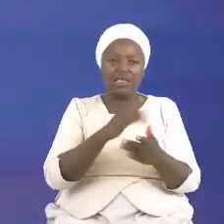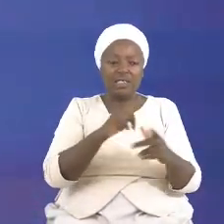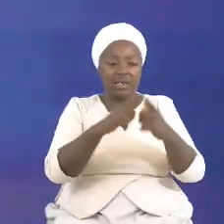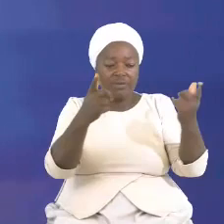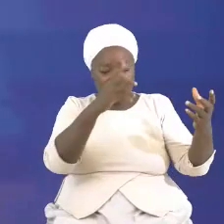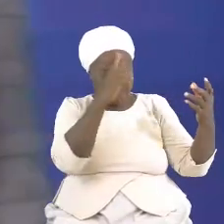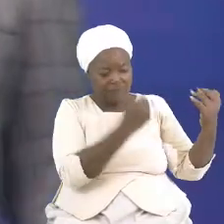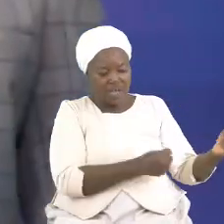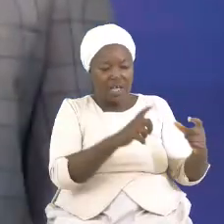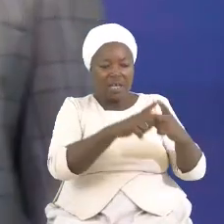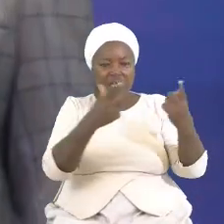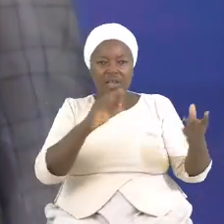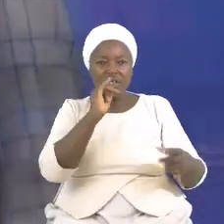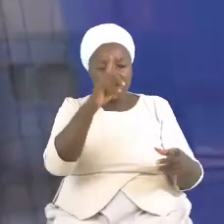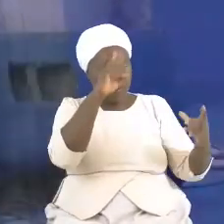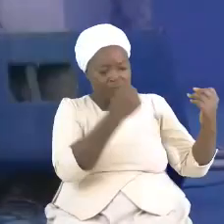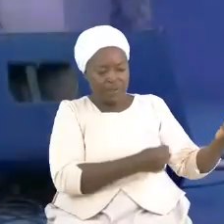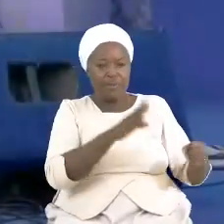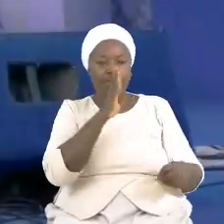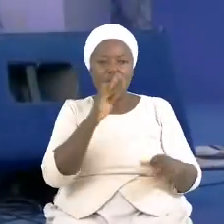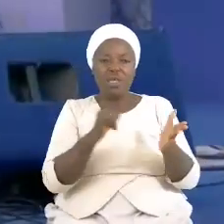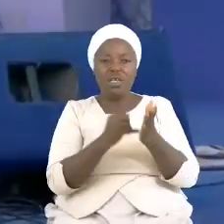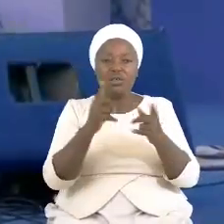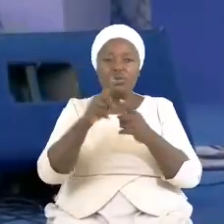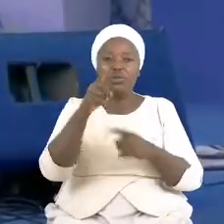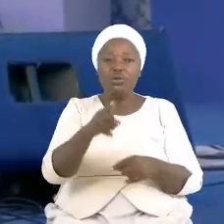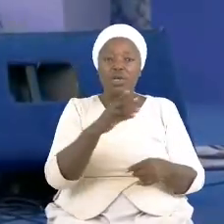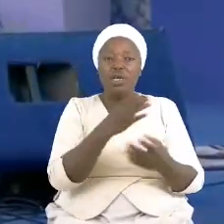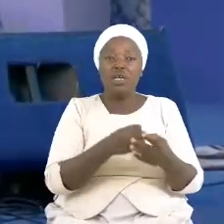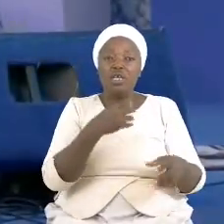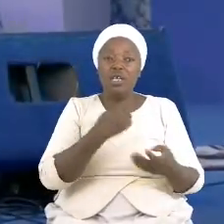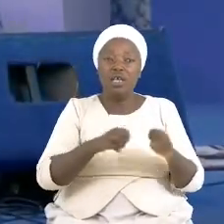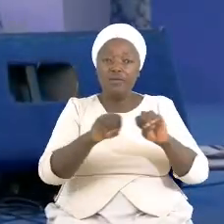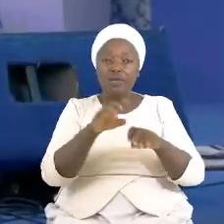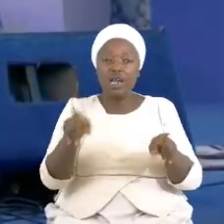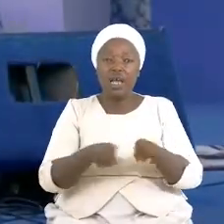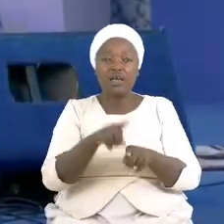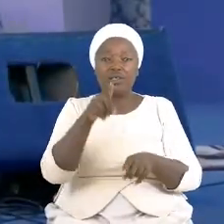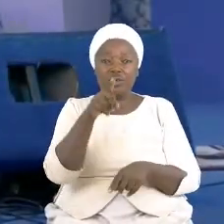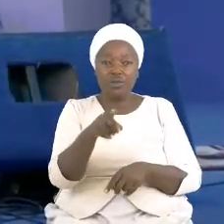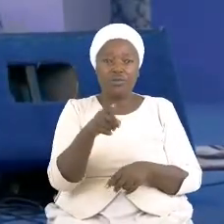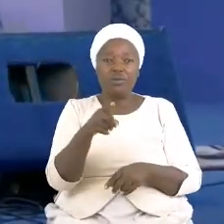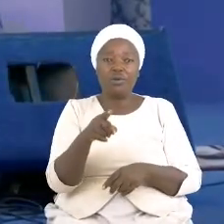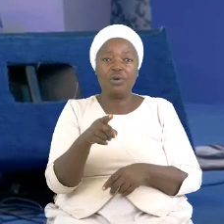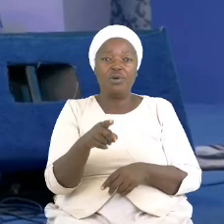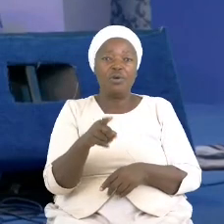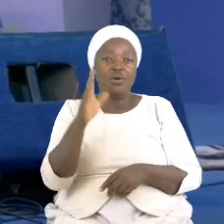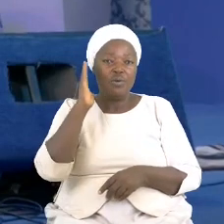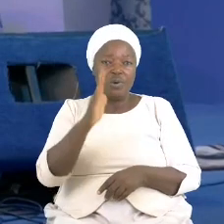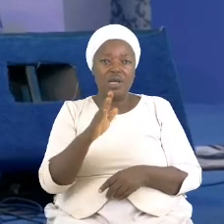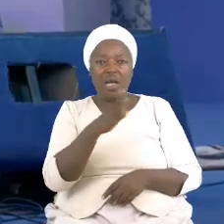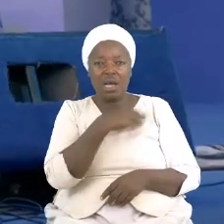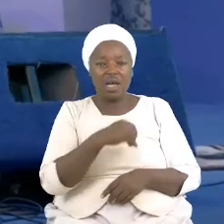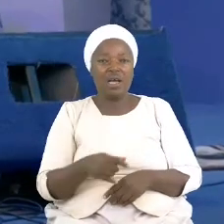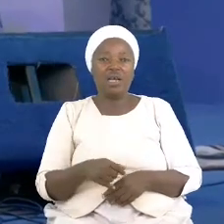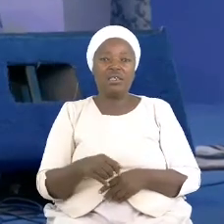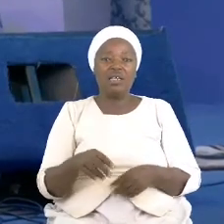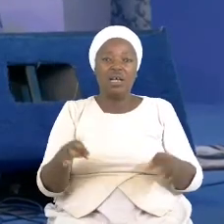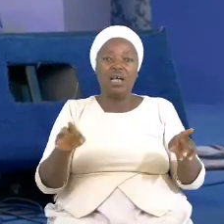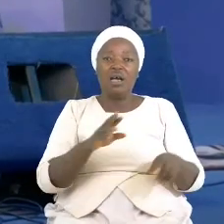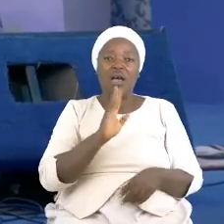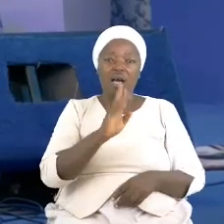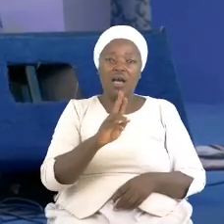faith. Be it unto thee even as thou wilt. And her daughter was made